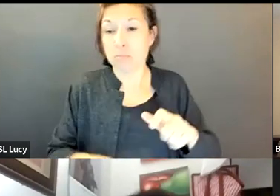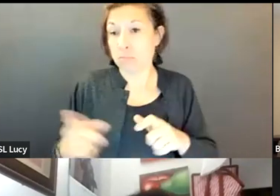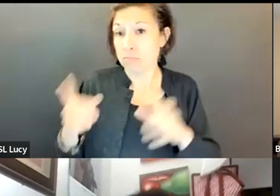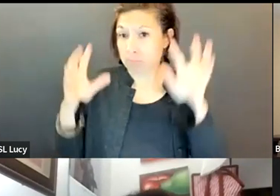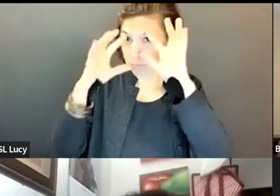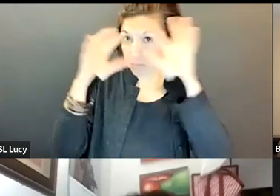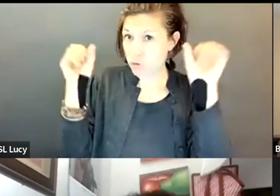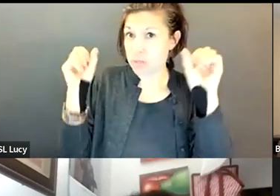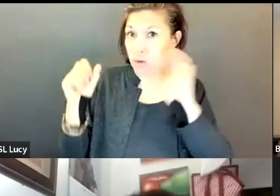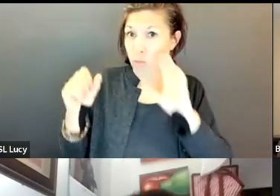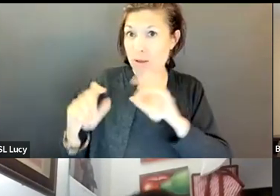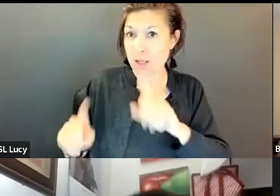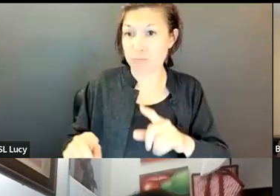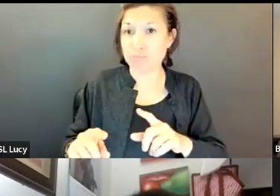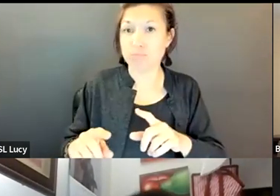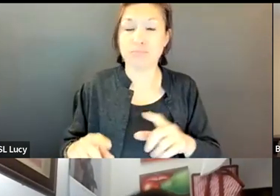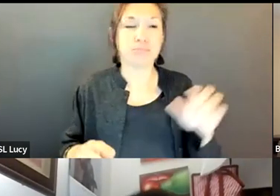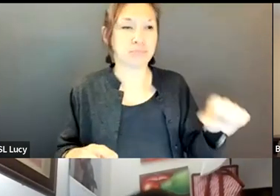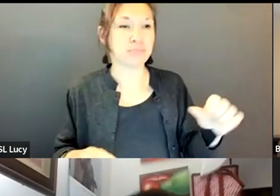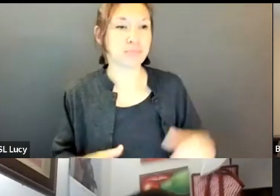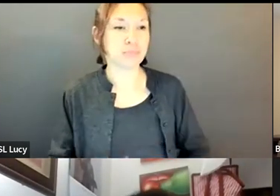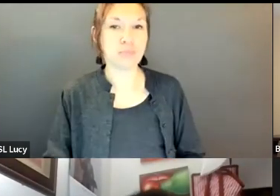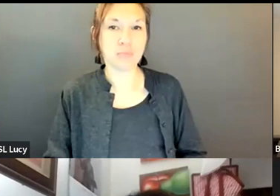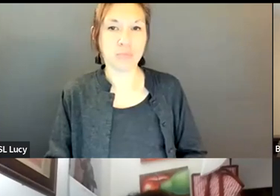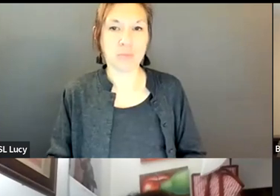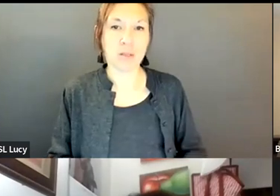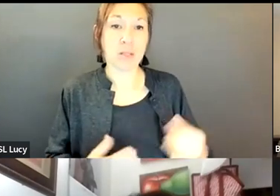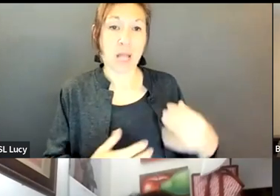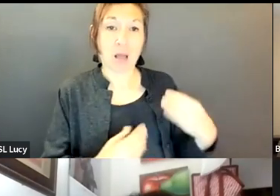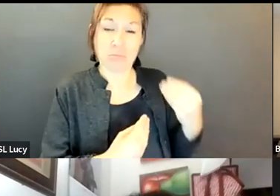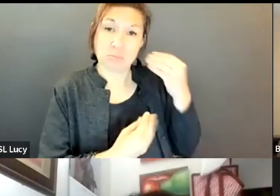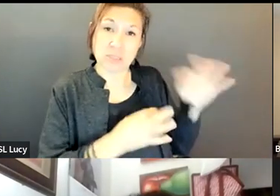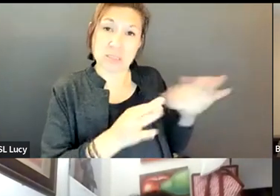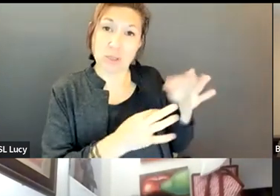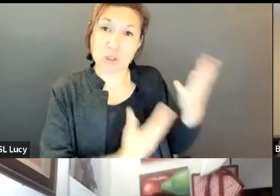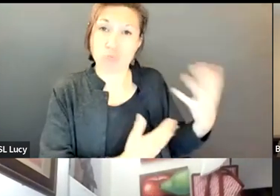yeah thanks Brian so filmster is that here is that